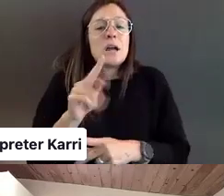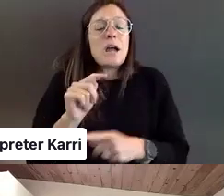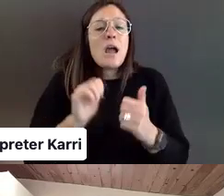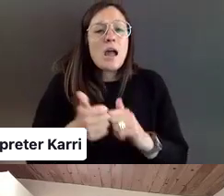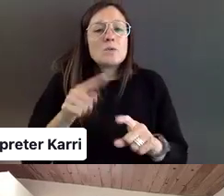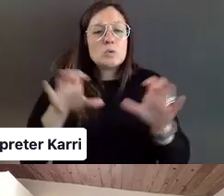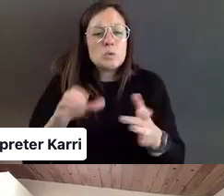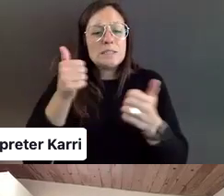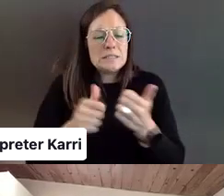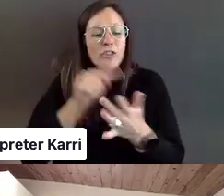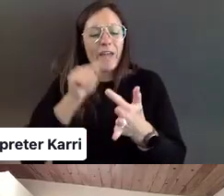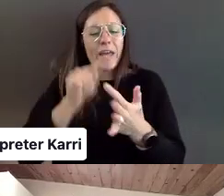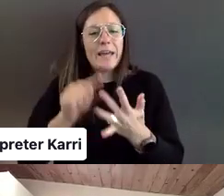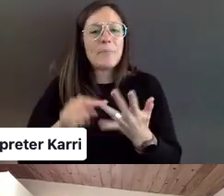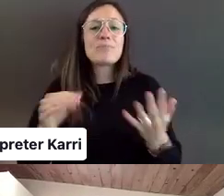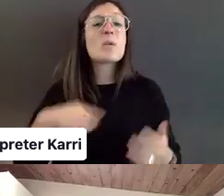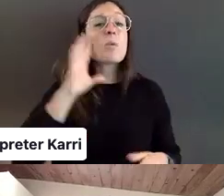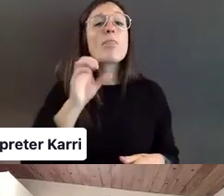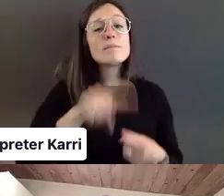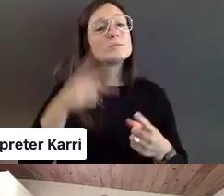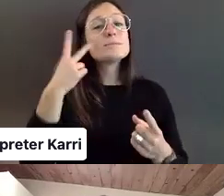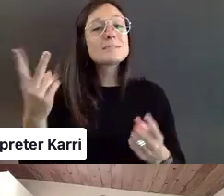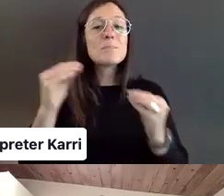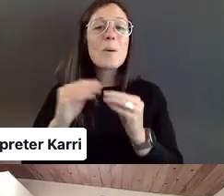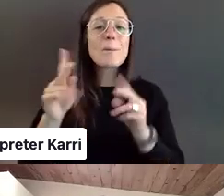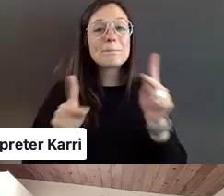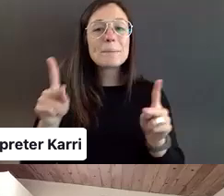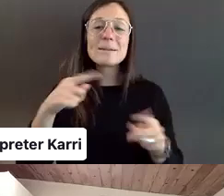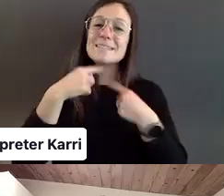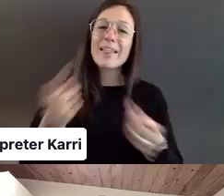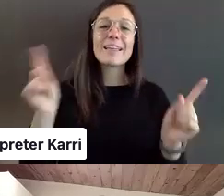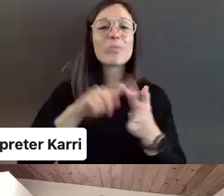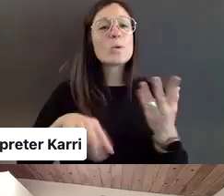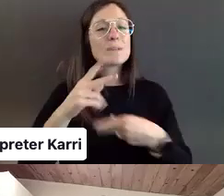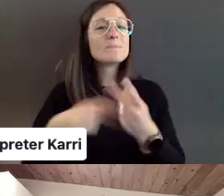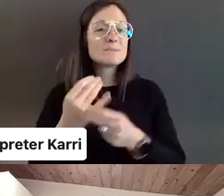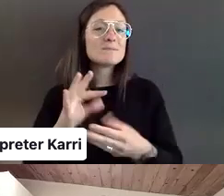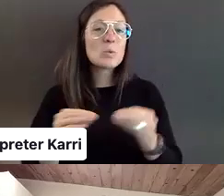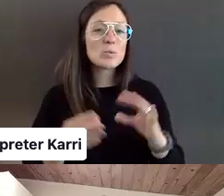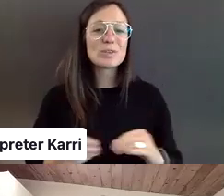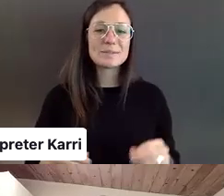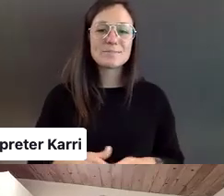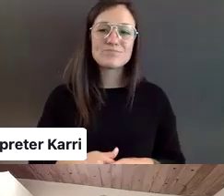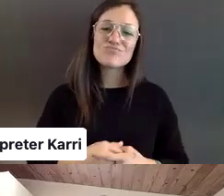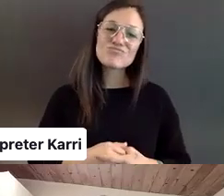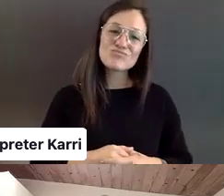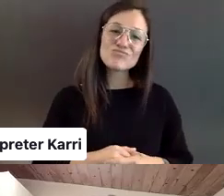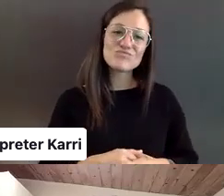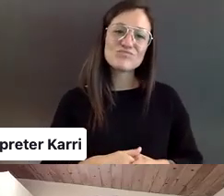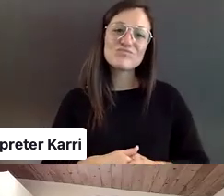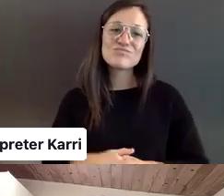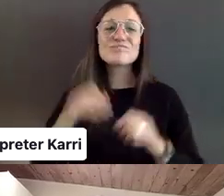each thing. And I would love to see more people telling those stories. So. Yeah.